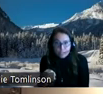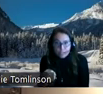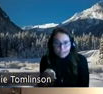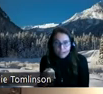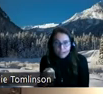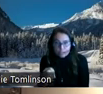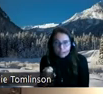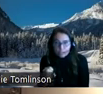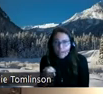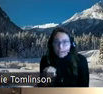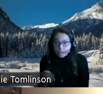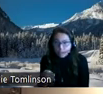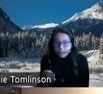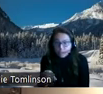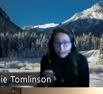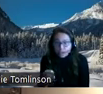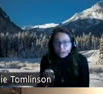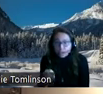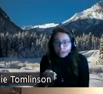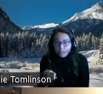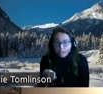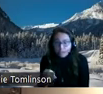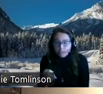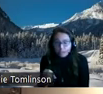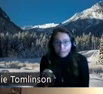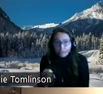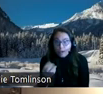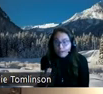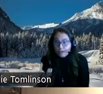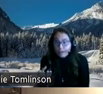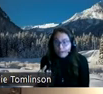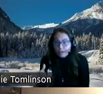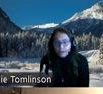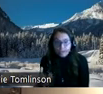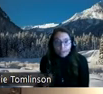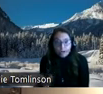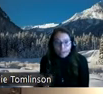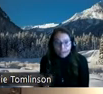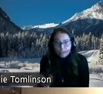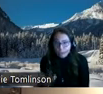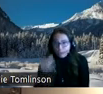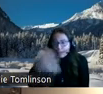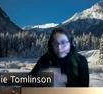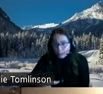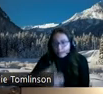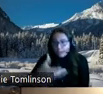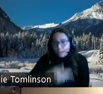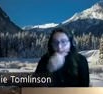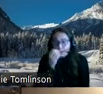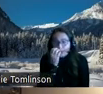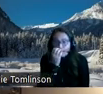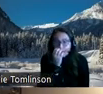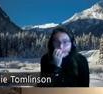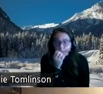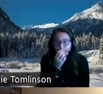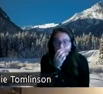said, and that we, as such, we will be one of the interested parties, or that board will be